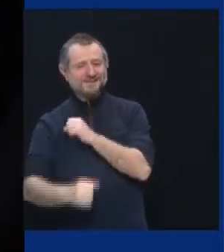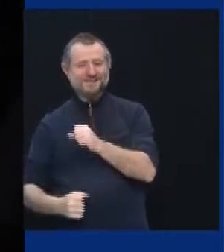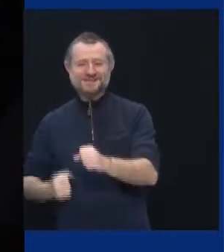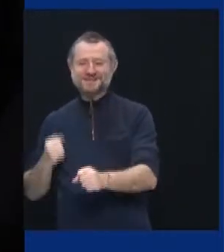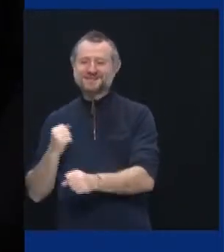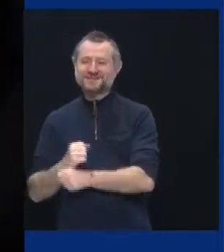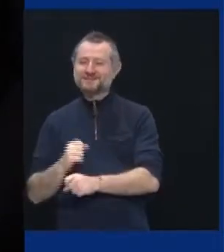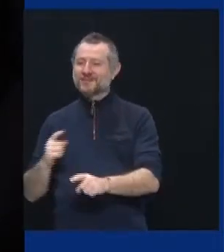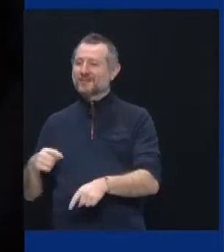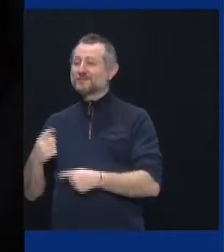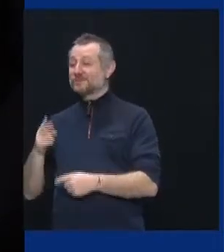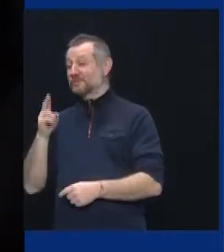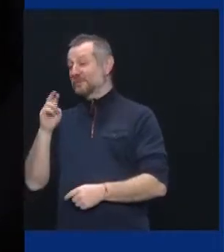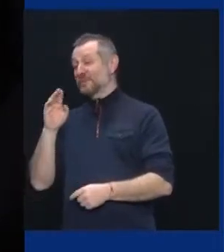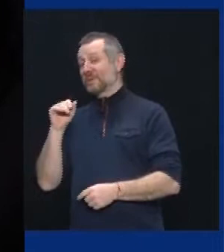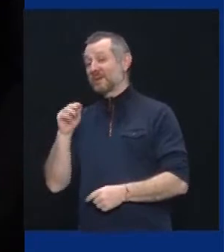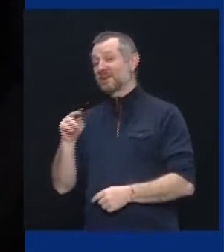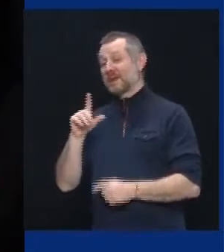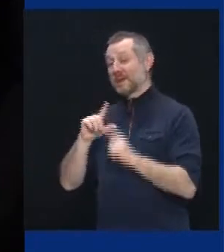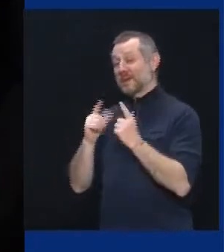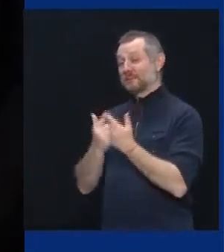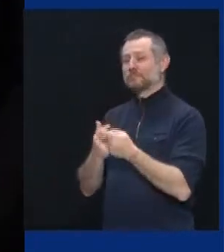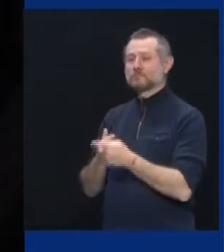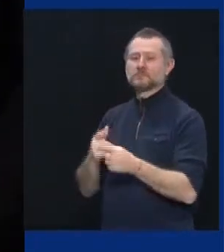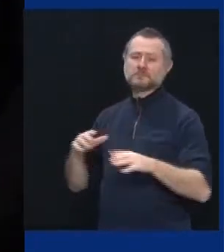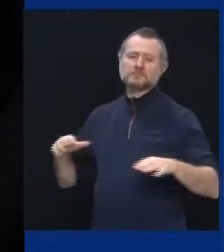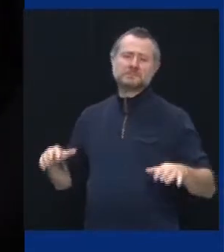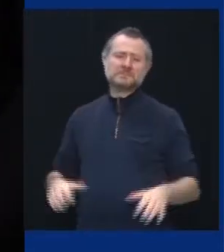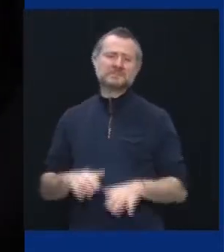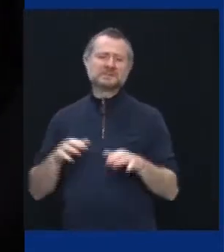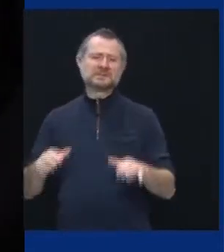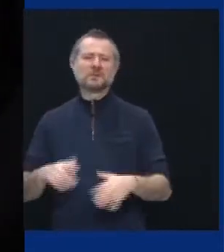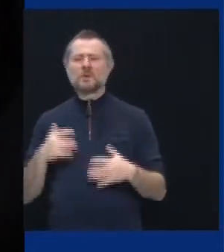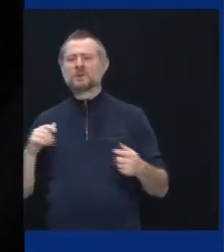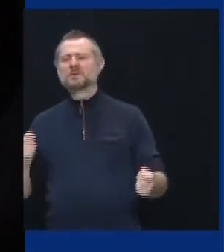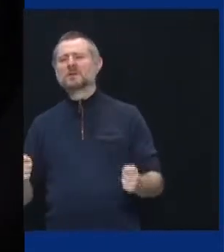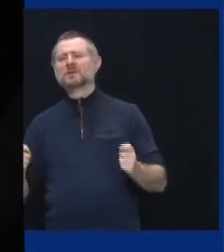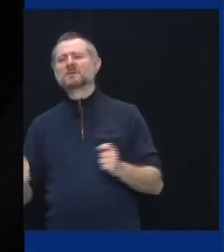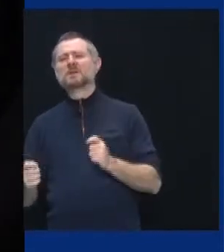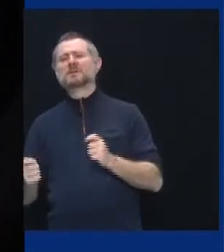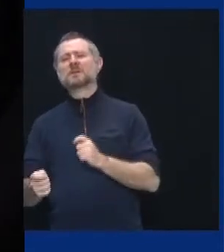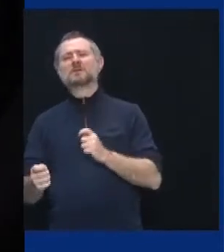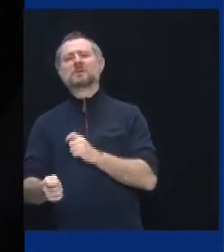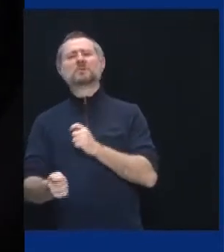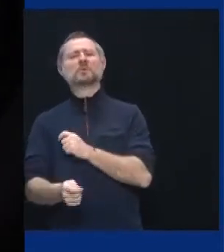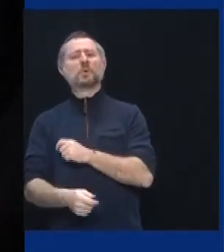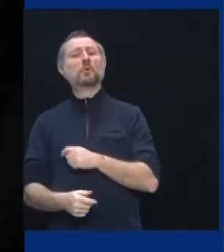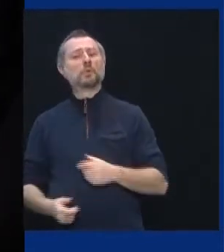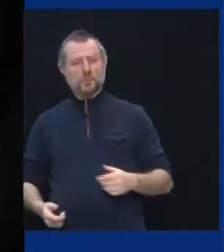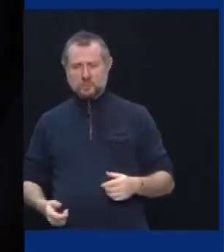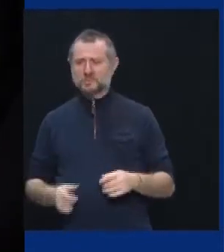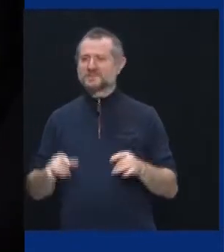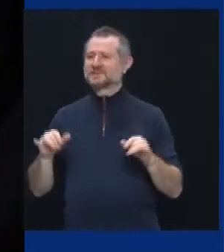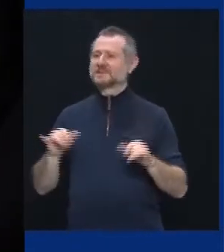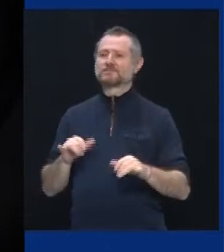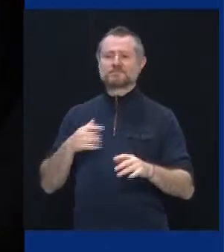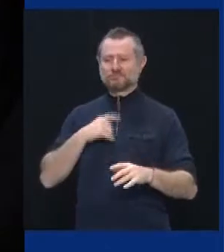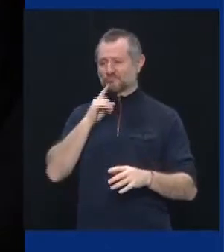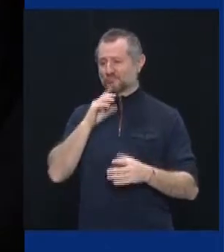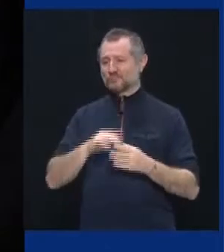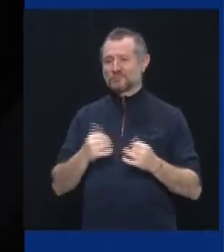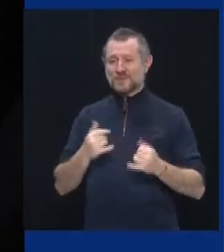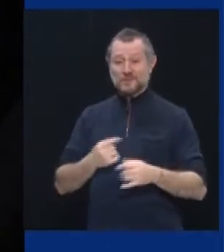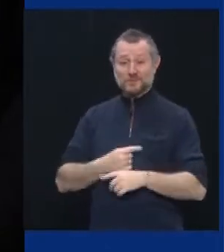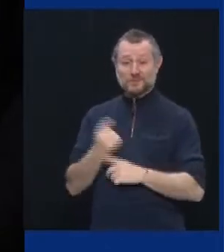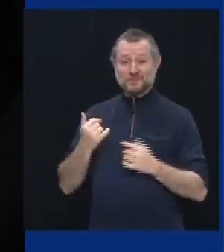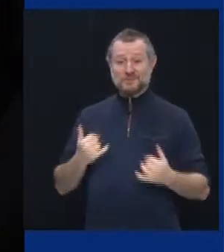the Urban League has been a force for real change. That's true today under Marc Morial as it was when the League was founded